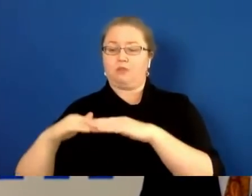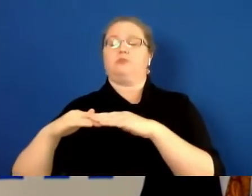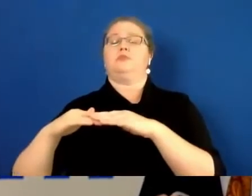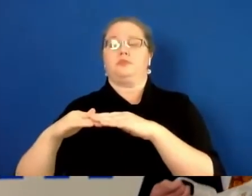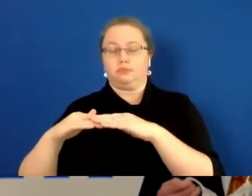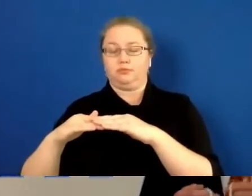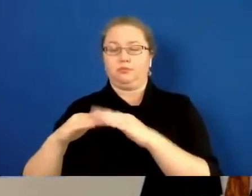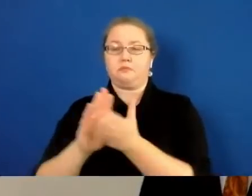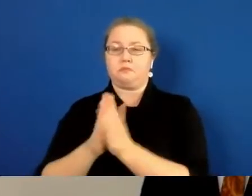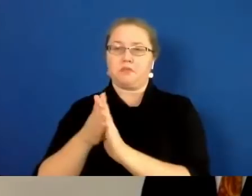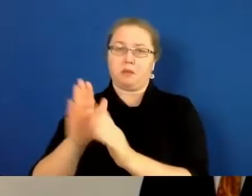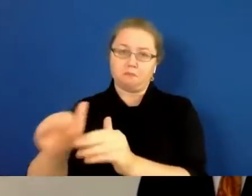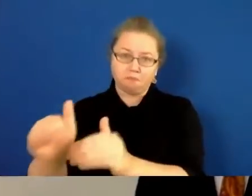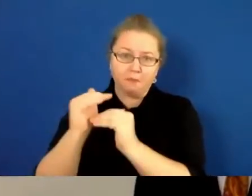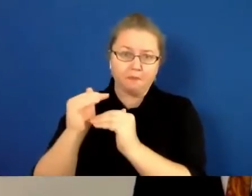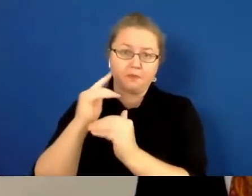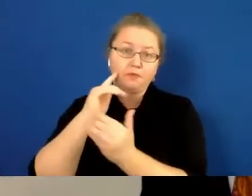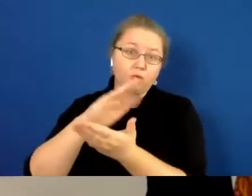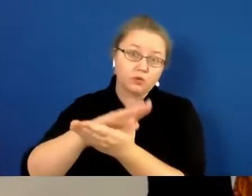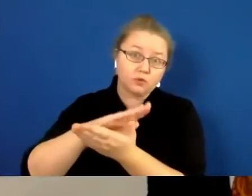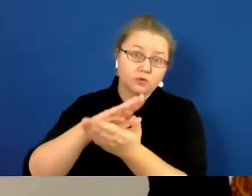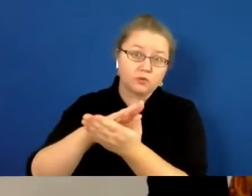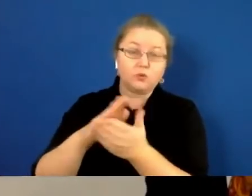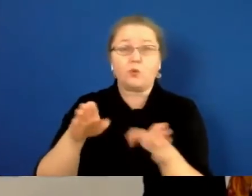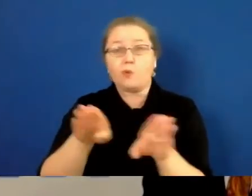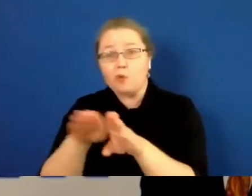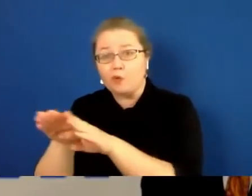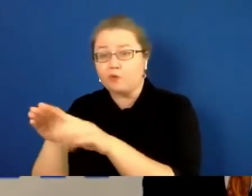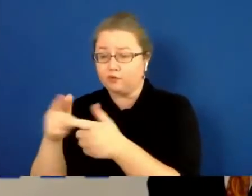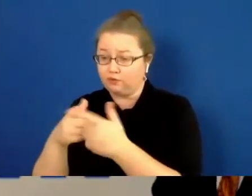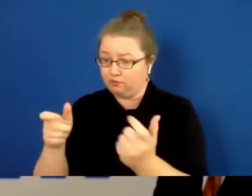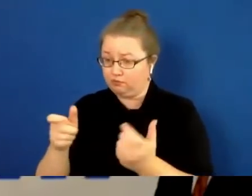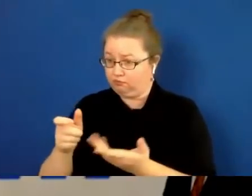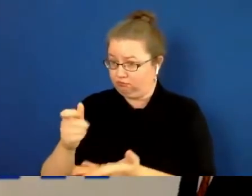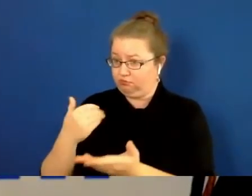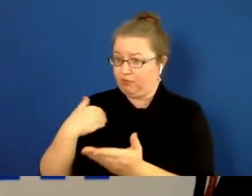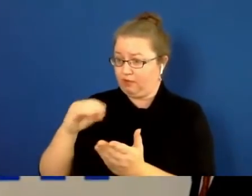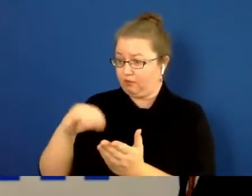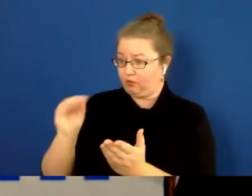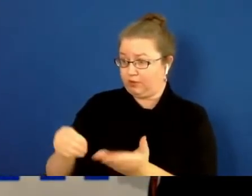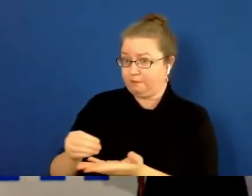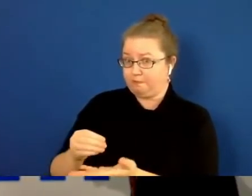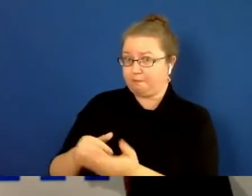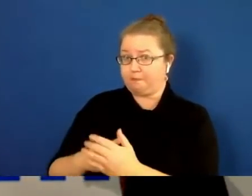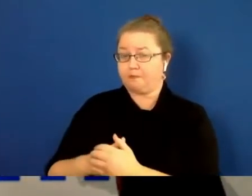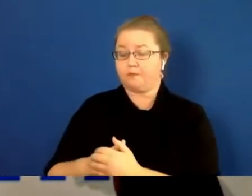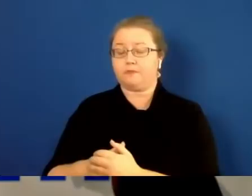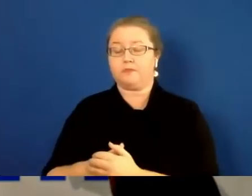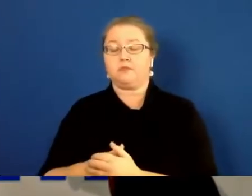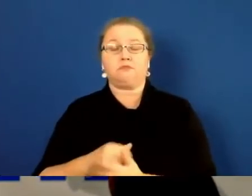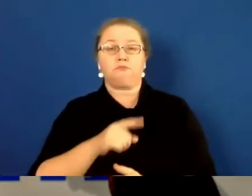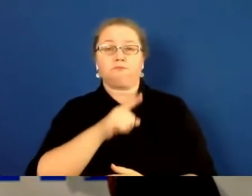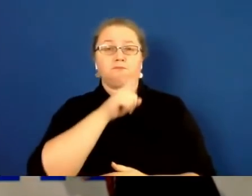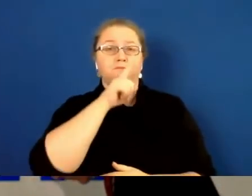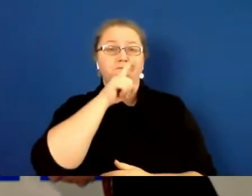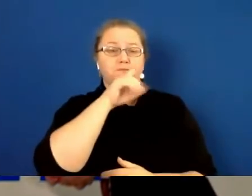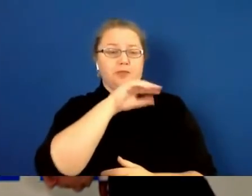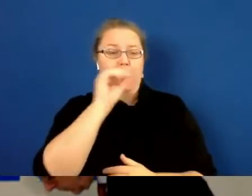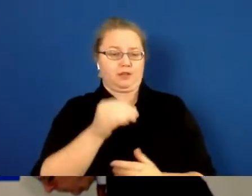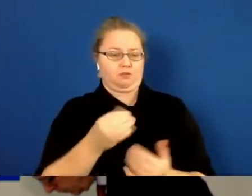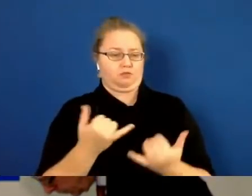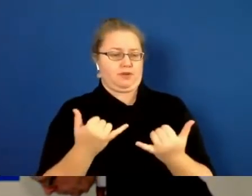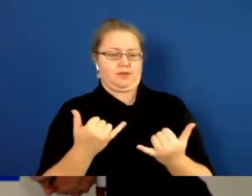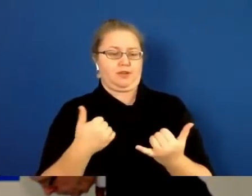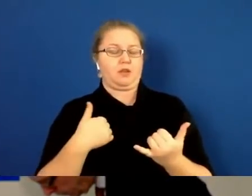not be audible until your name is called. First question today is from Richard Zussman, Global News. Dr. Hunter, I'd like to